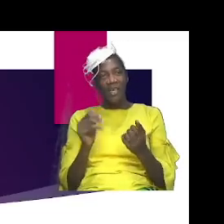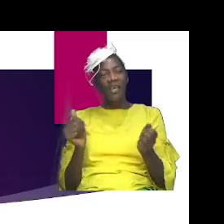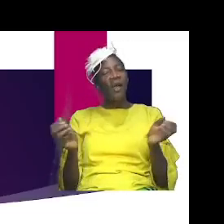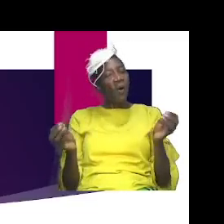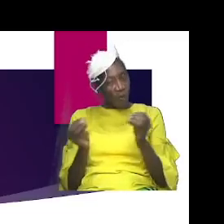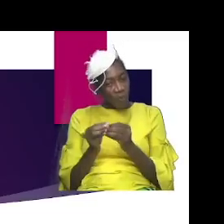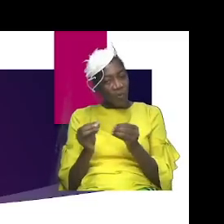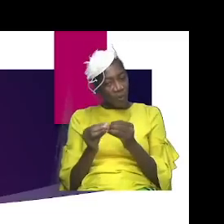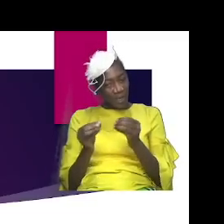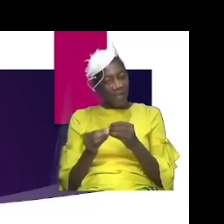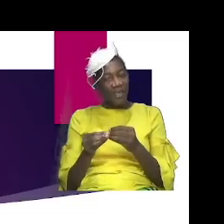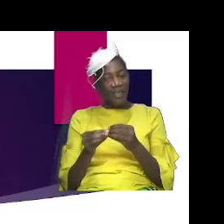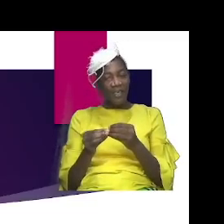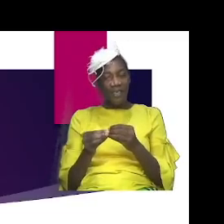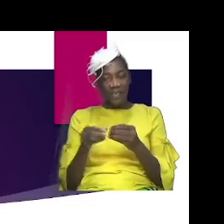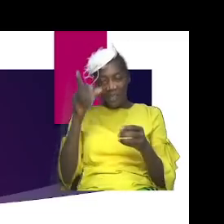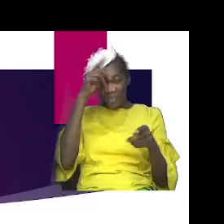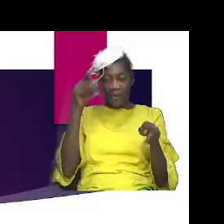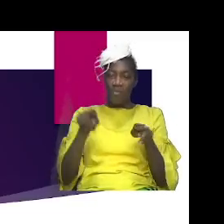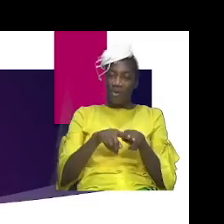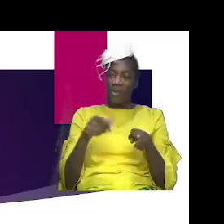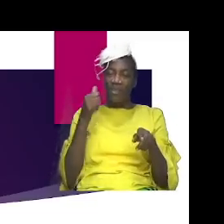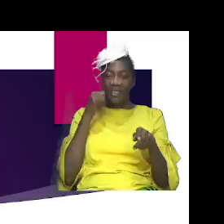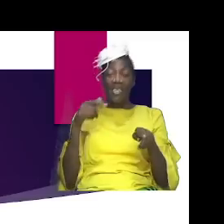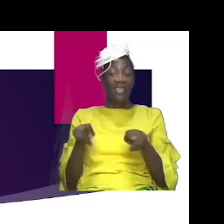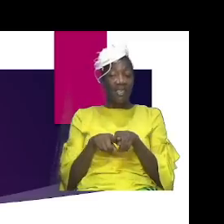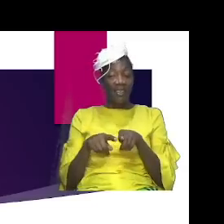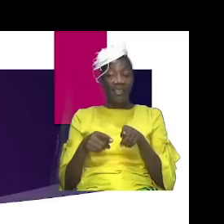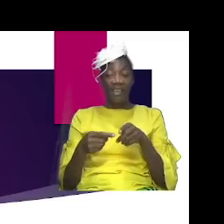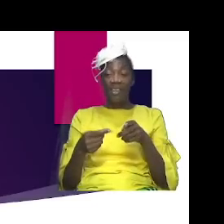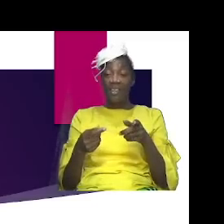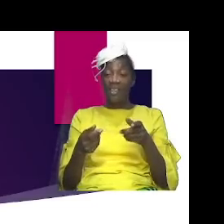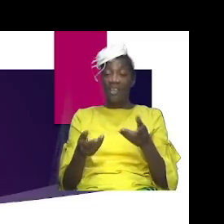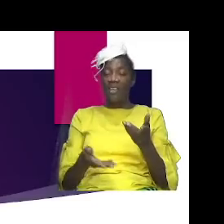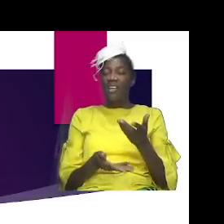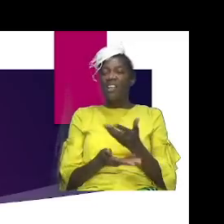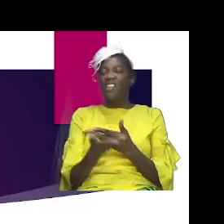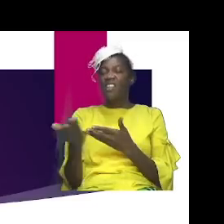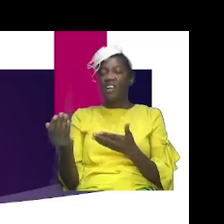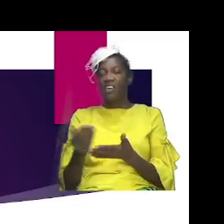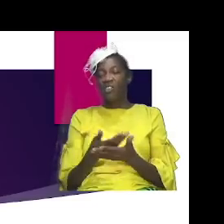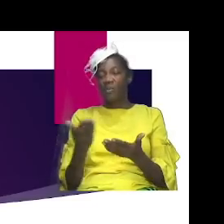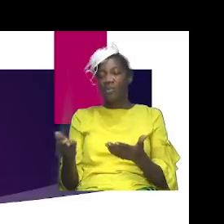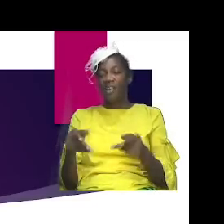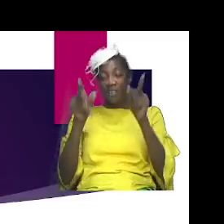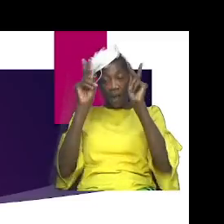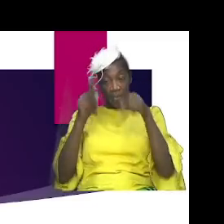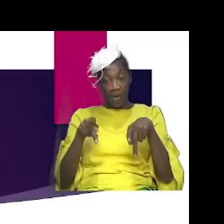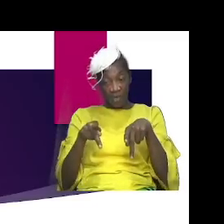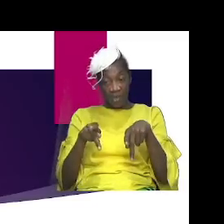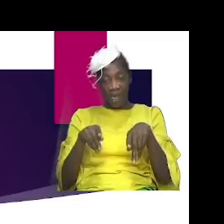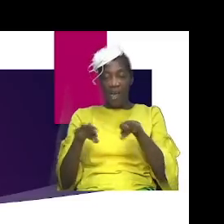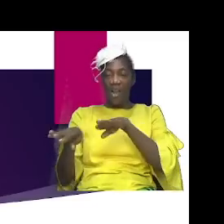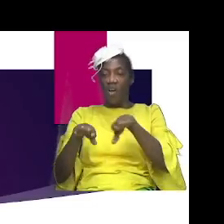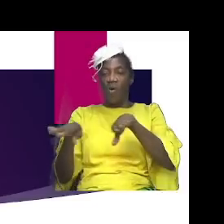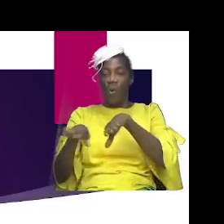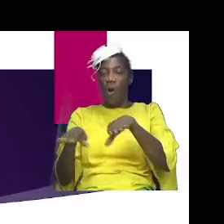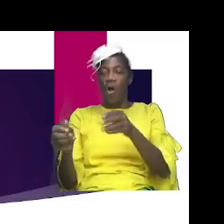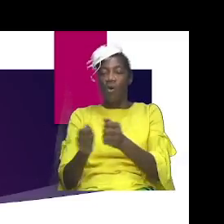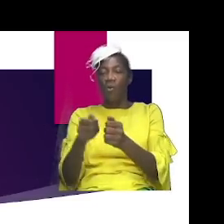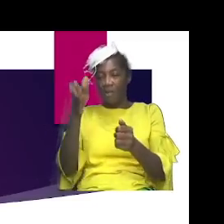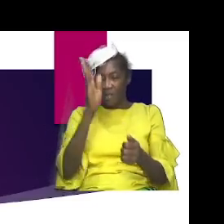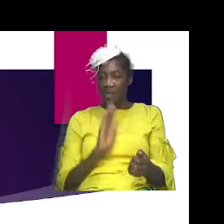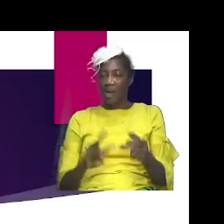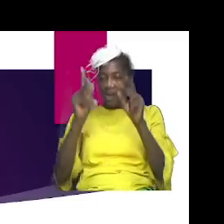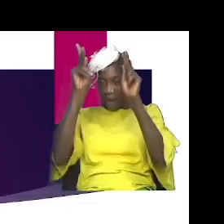with that. But I want us to understand that there are some things that are very personal. Our walk with God, first of all, is personal.